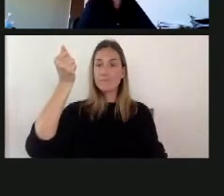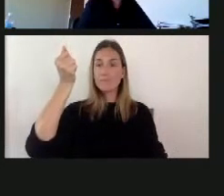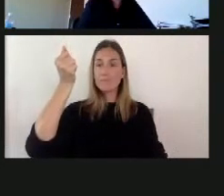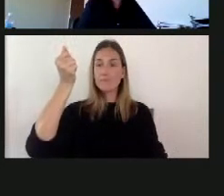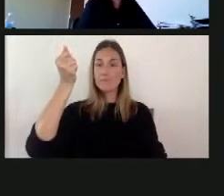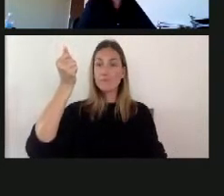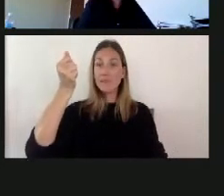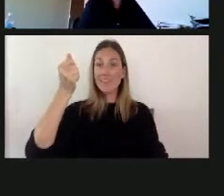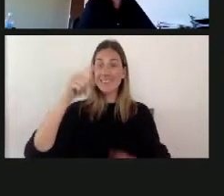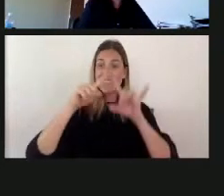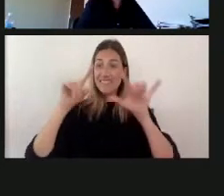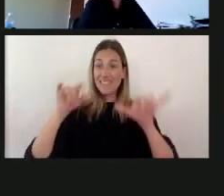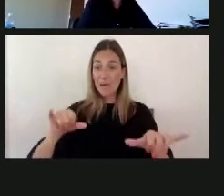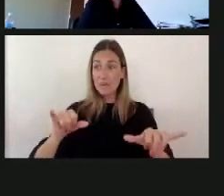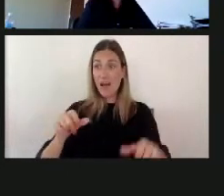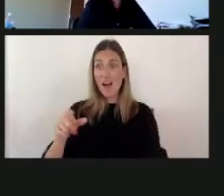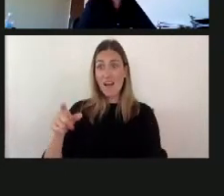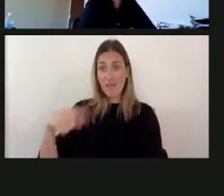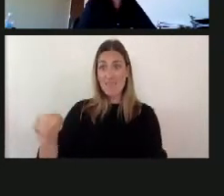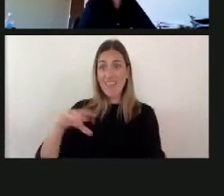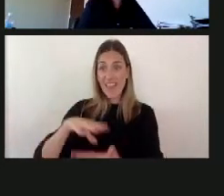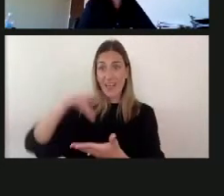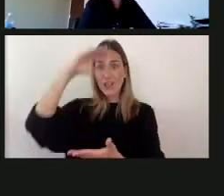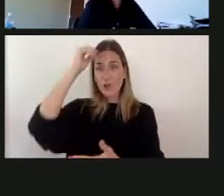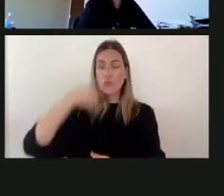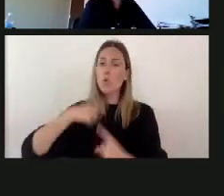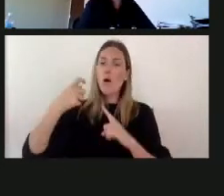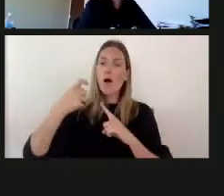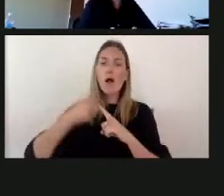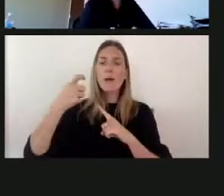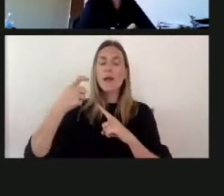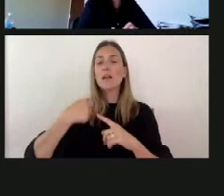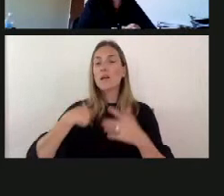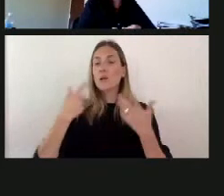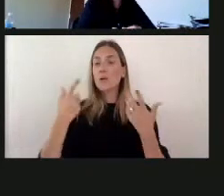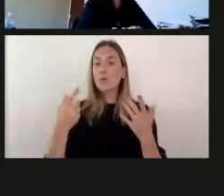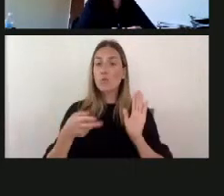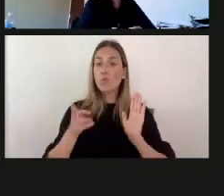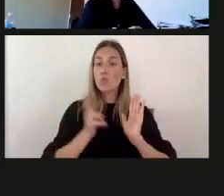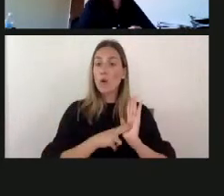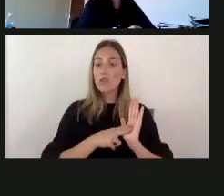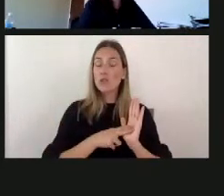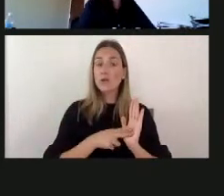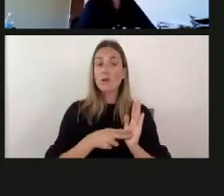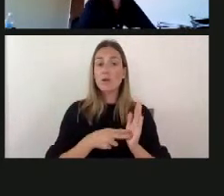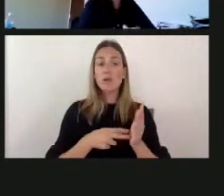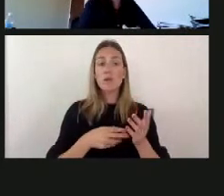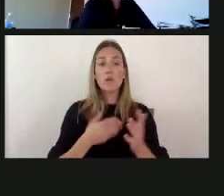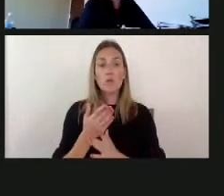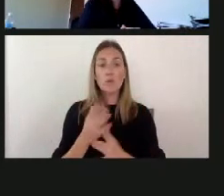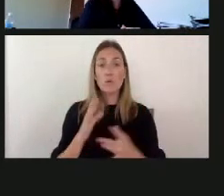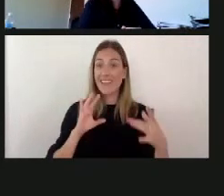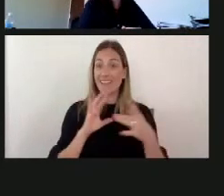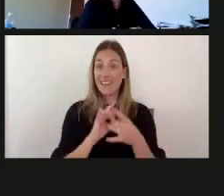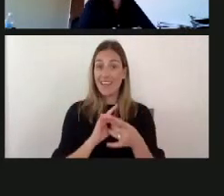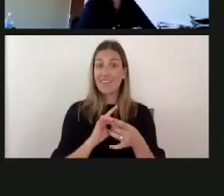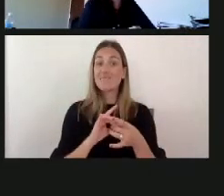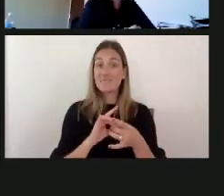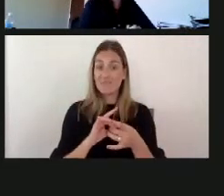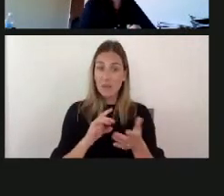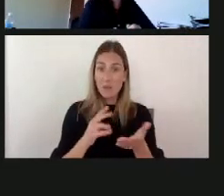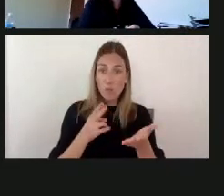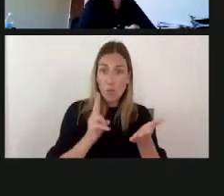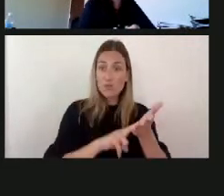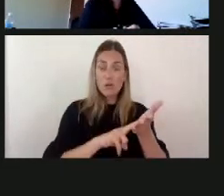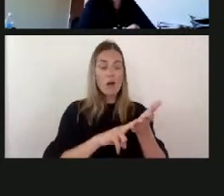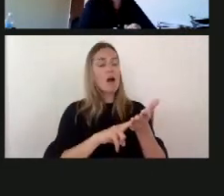particular individual. So it's automatic where you register through Links DX, that's the organization that we use, and then we get